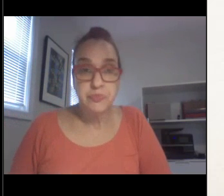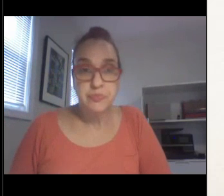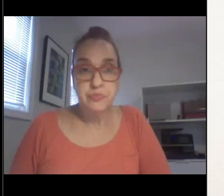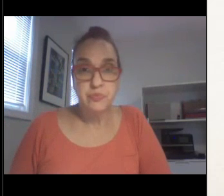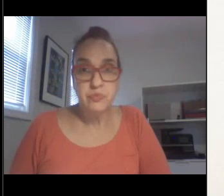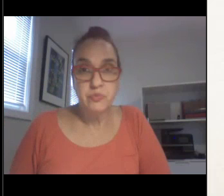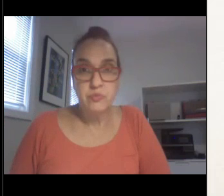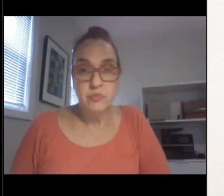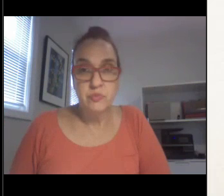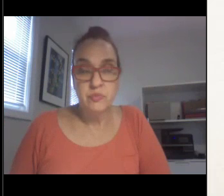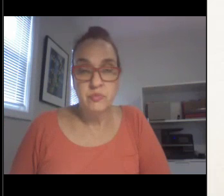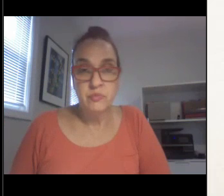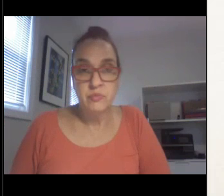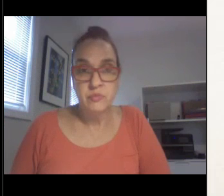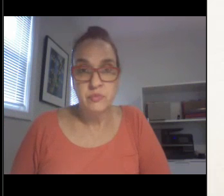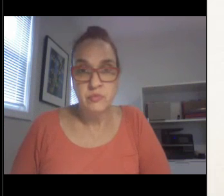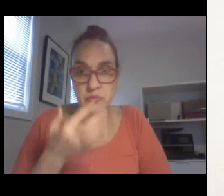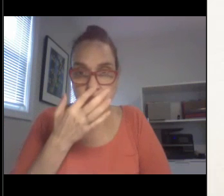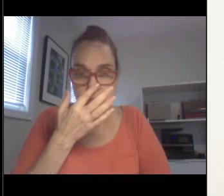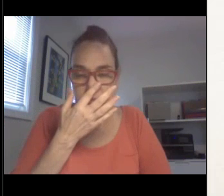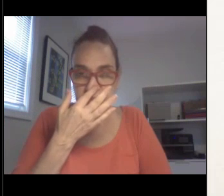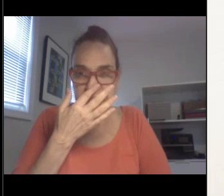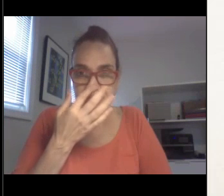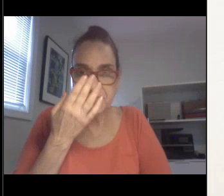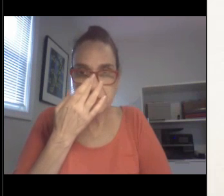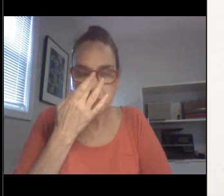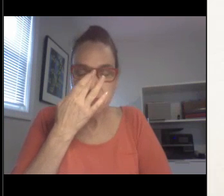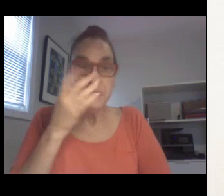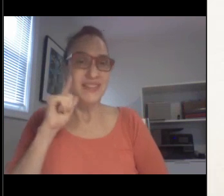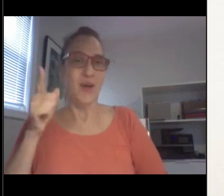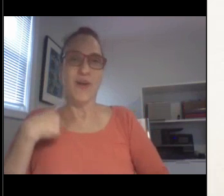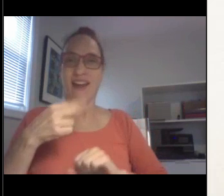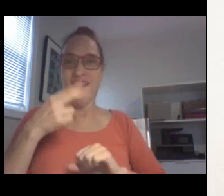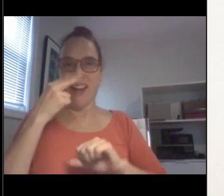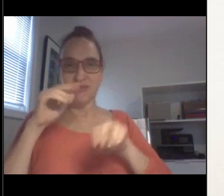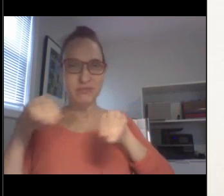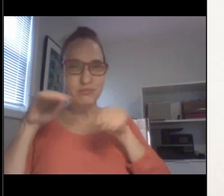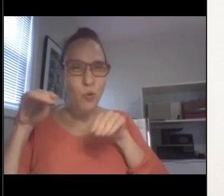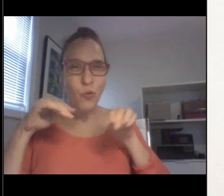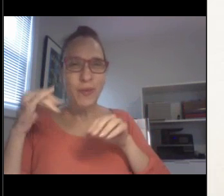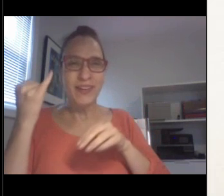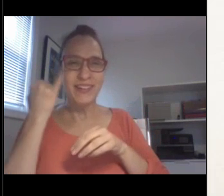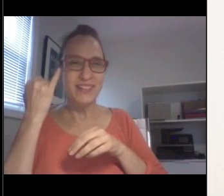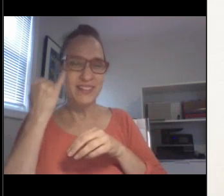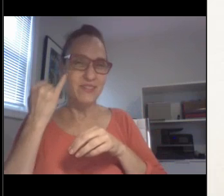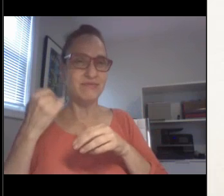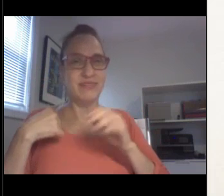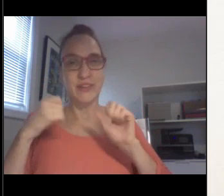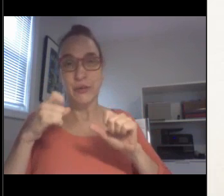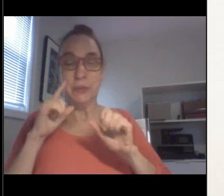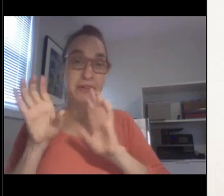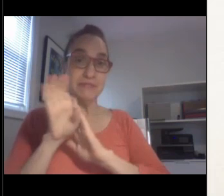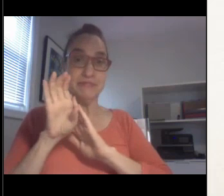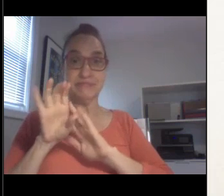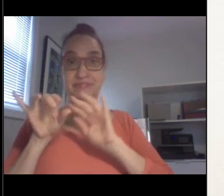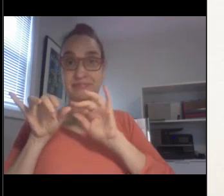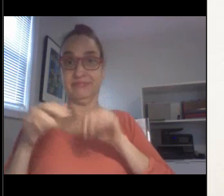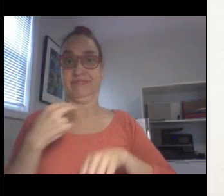This would be cuter if there was animations, whatever. Your positionality informs your